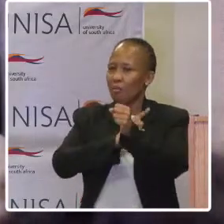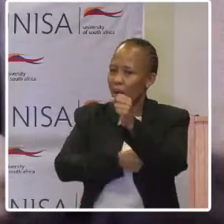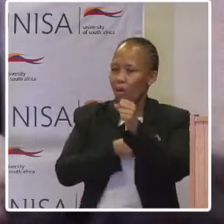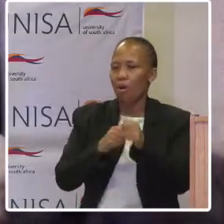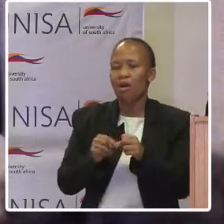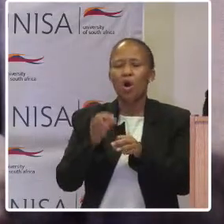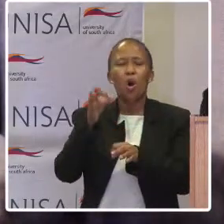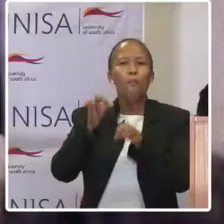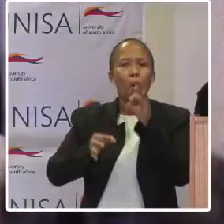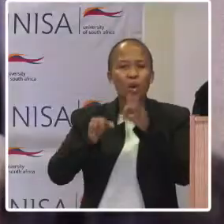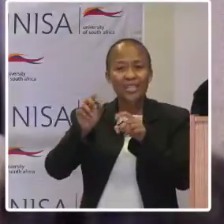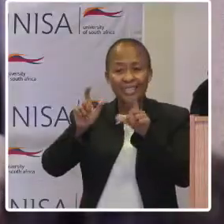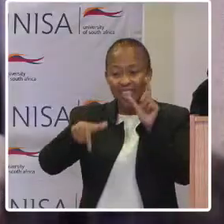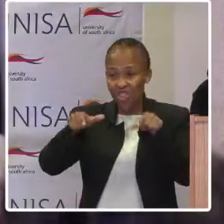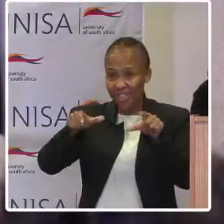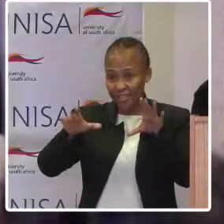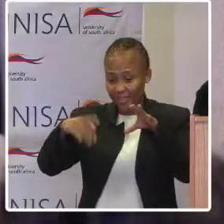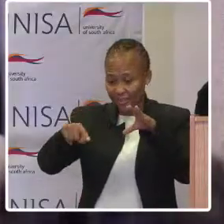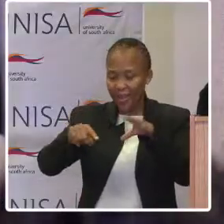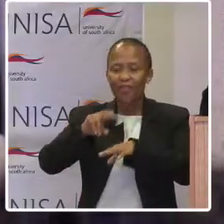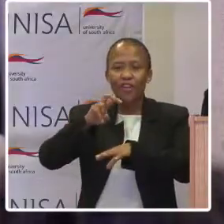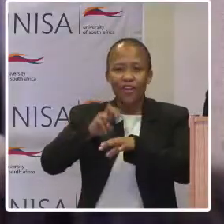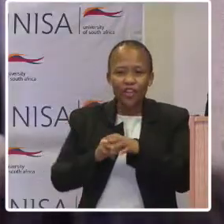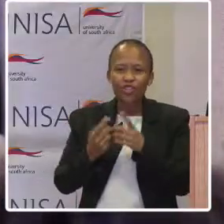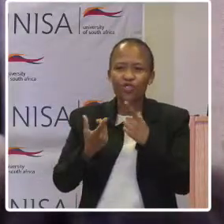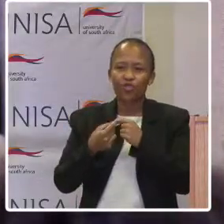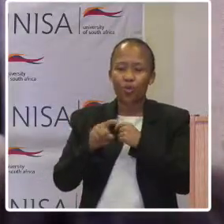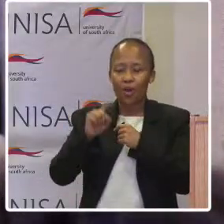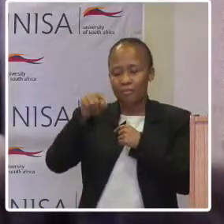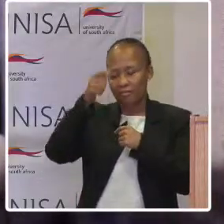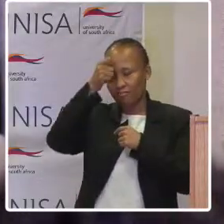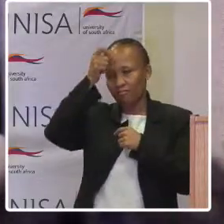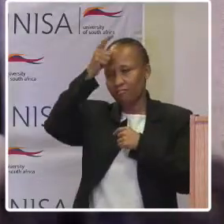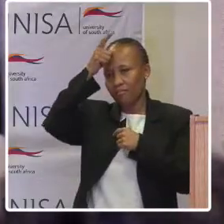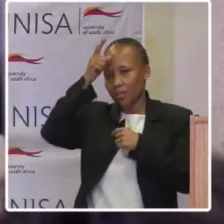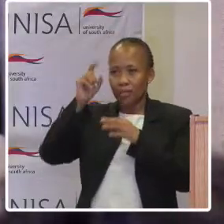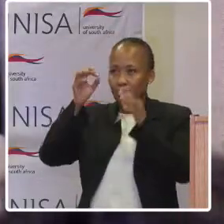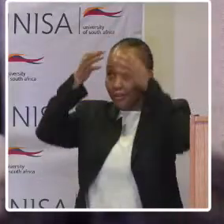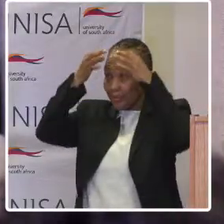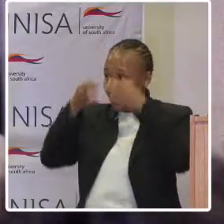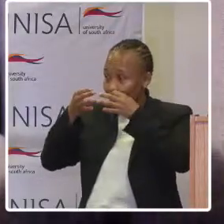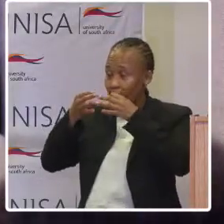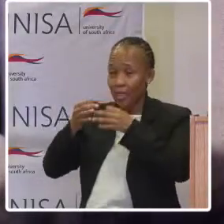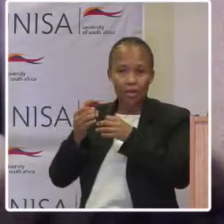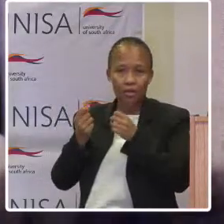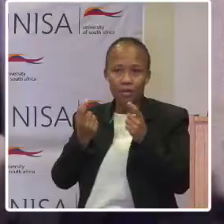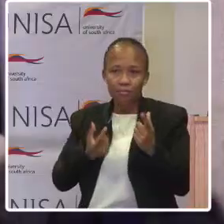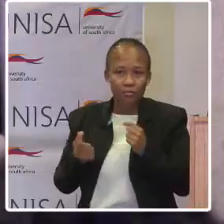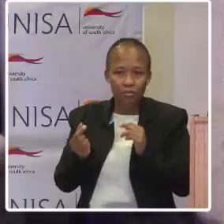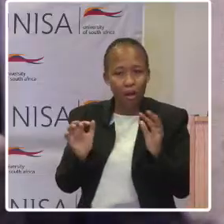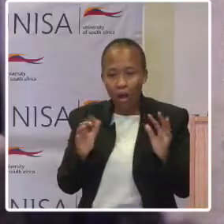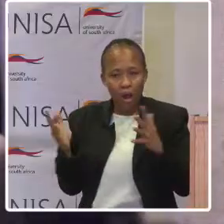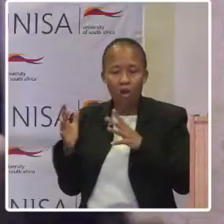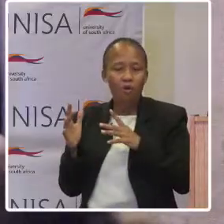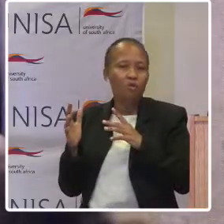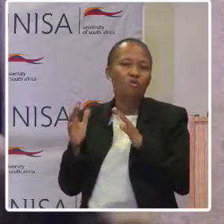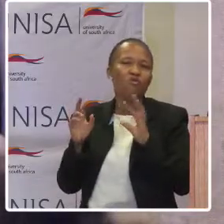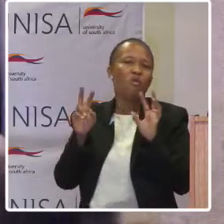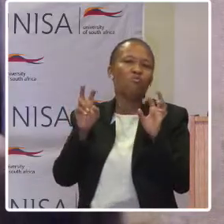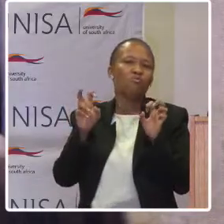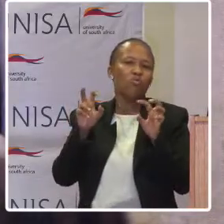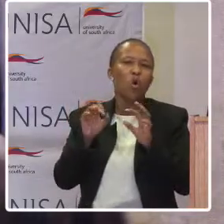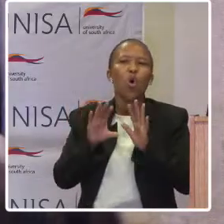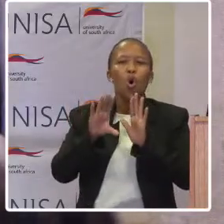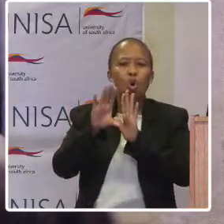politicians needing to understand the decision making in terms of their constituencies and retaining